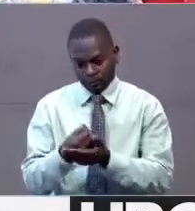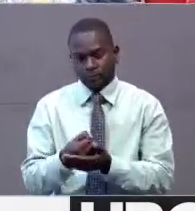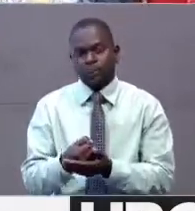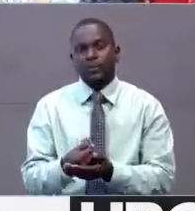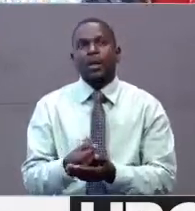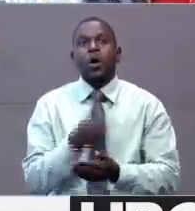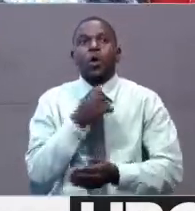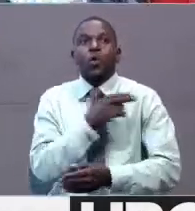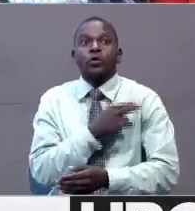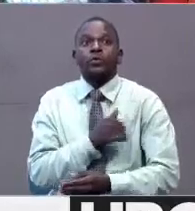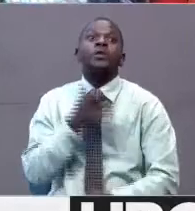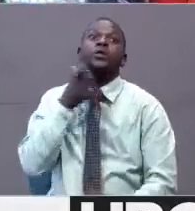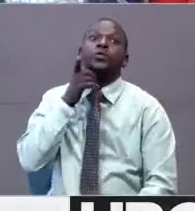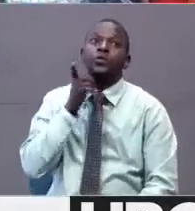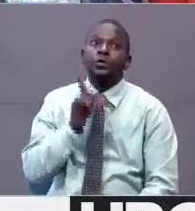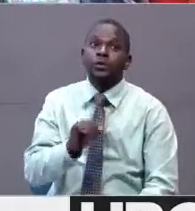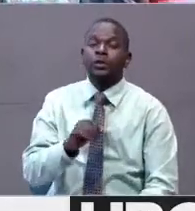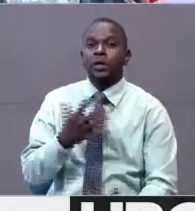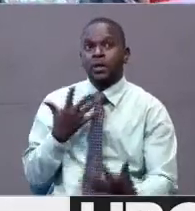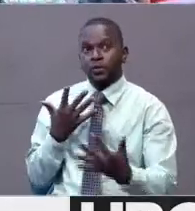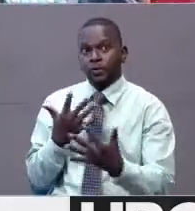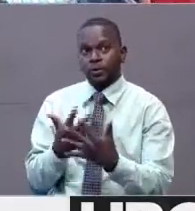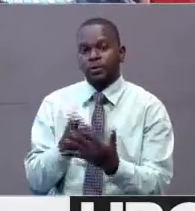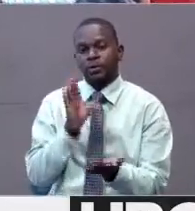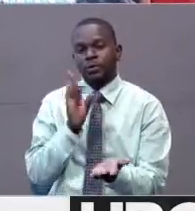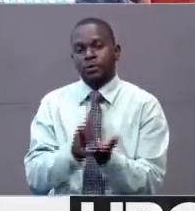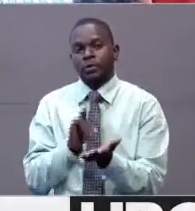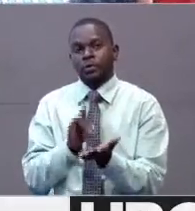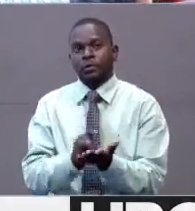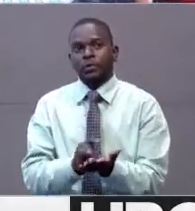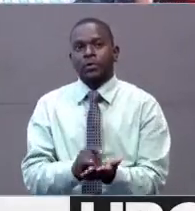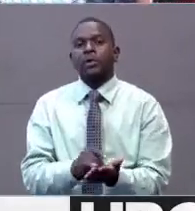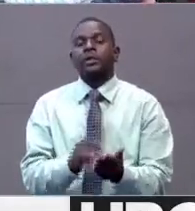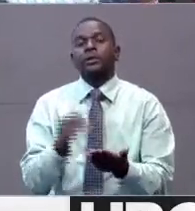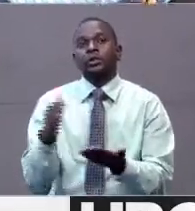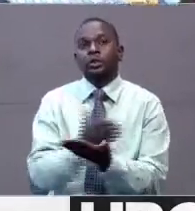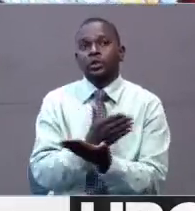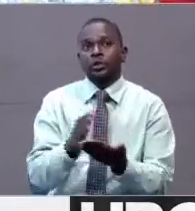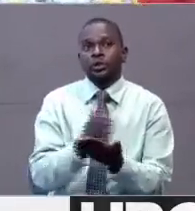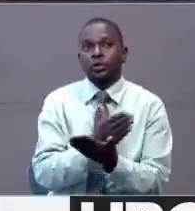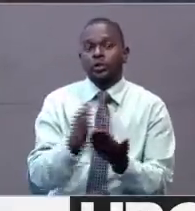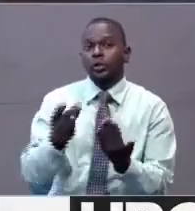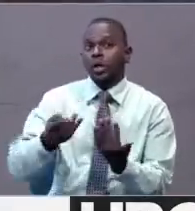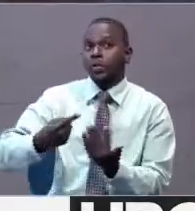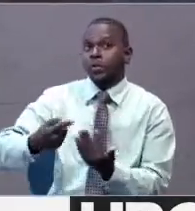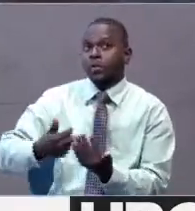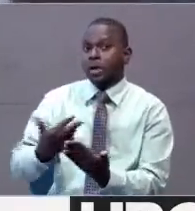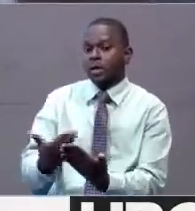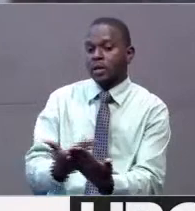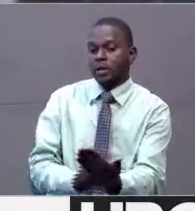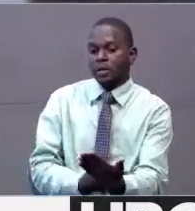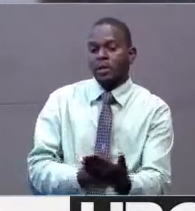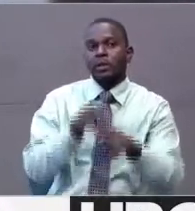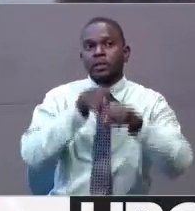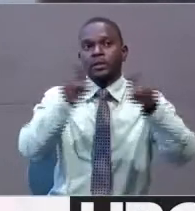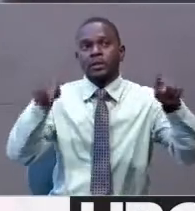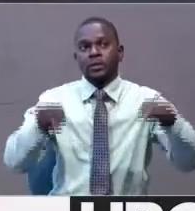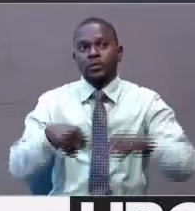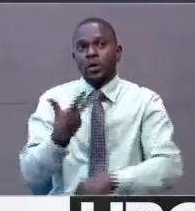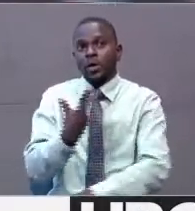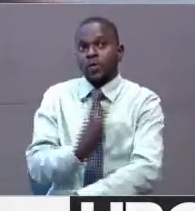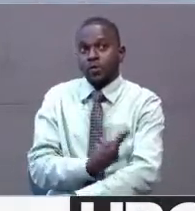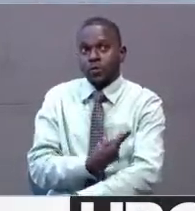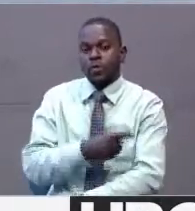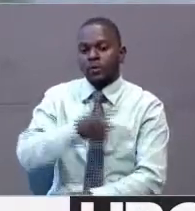Bay Hospital, Ruzira Prison's medical doctor, Ronald Murungu, shares statistics of those registered at State Square Vaccination